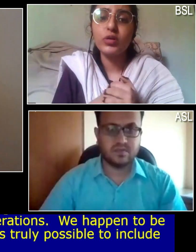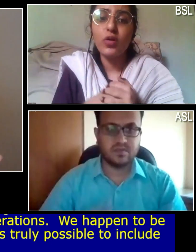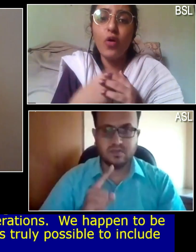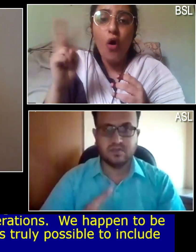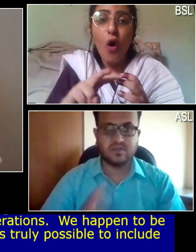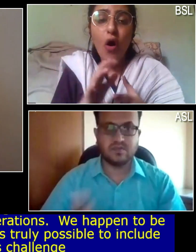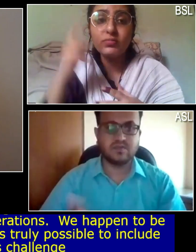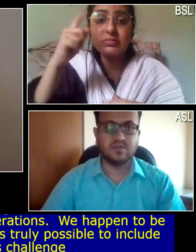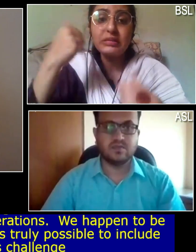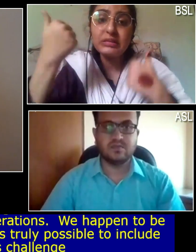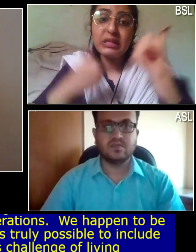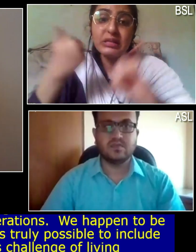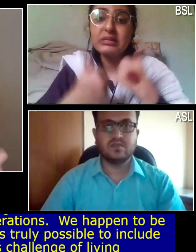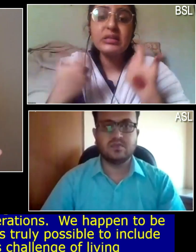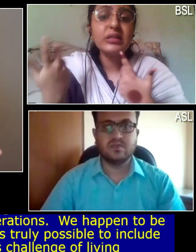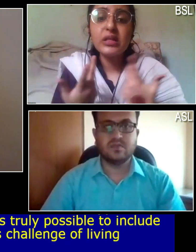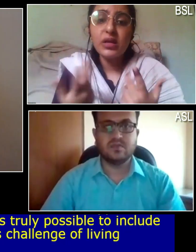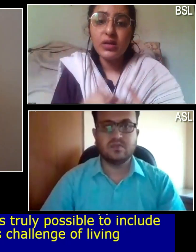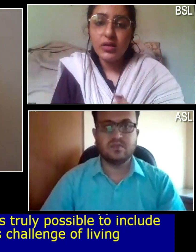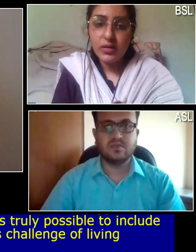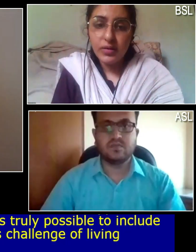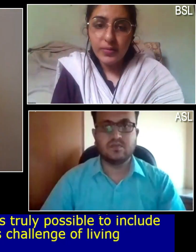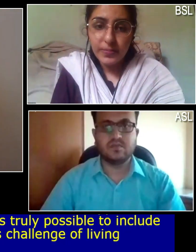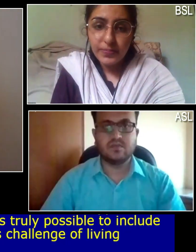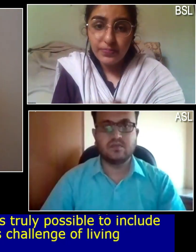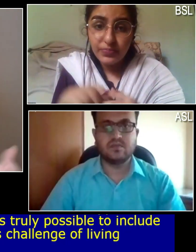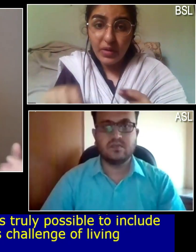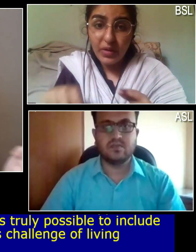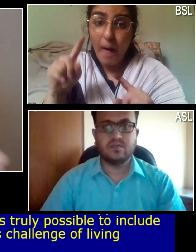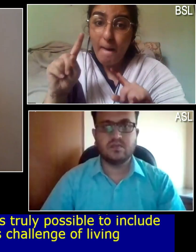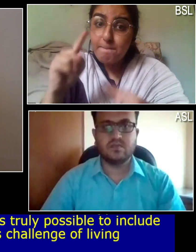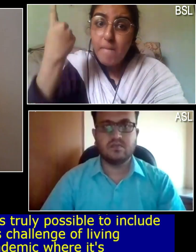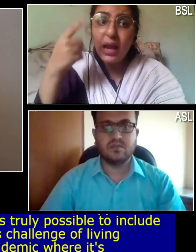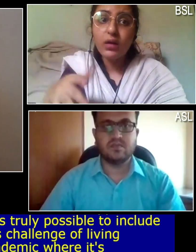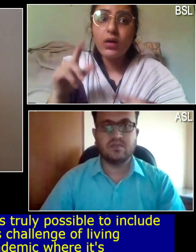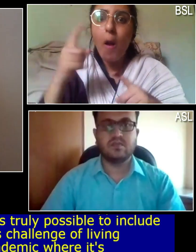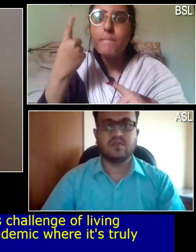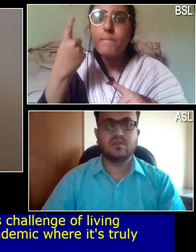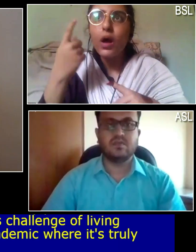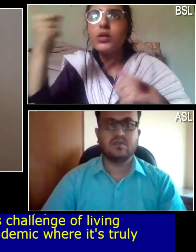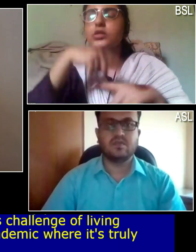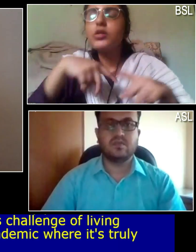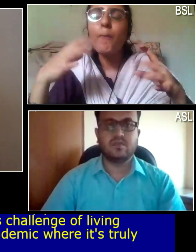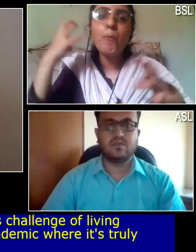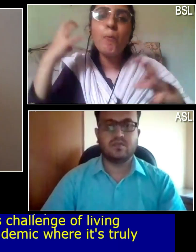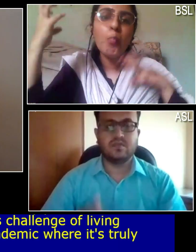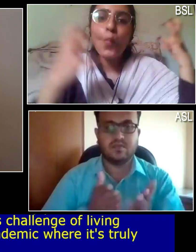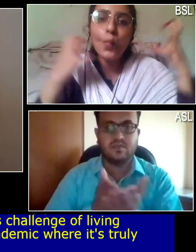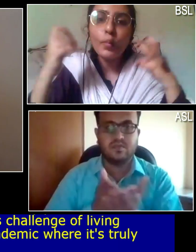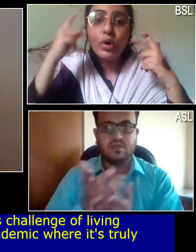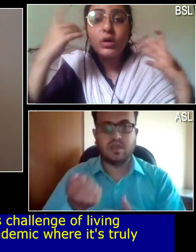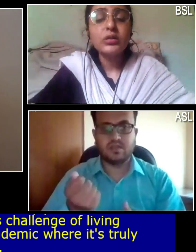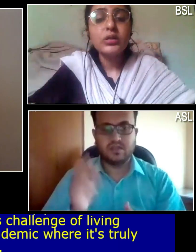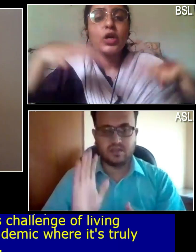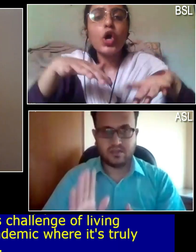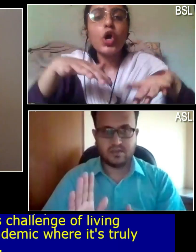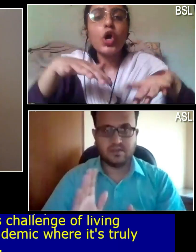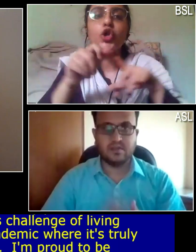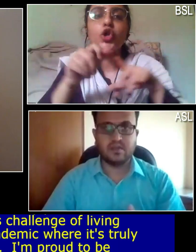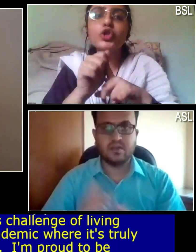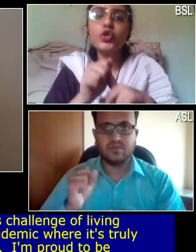the first plague, the first pandemic, where it's truly possible to keep everyone connected. I'm proud to be a part of the